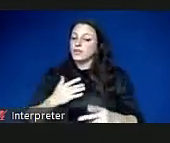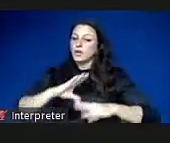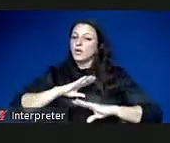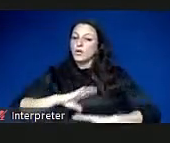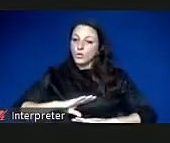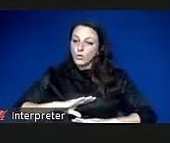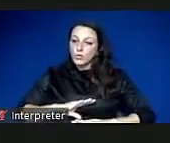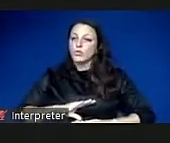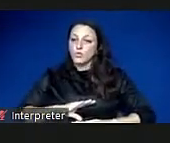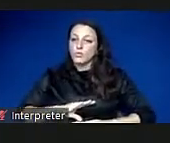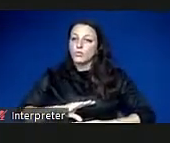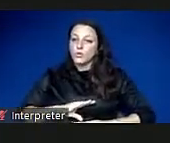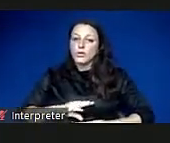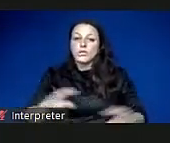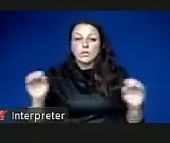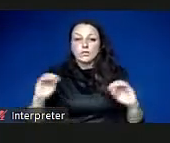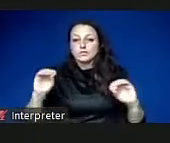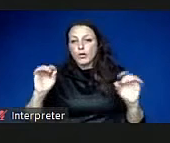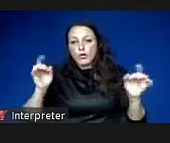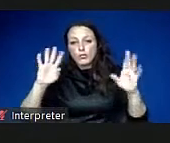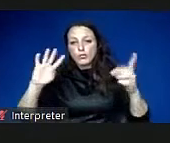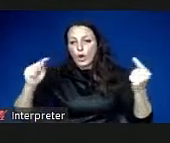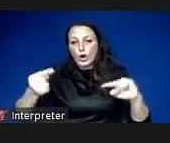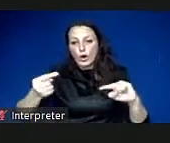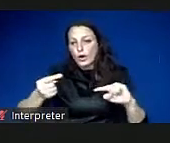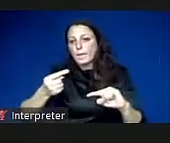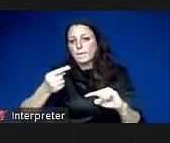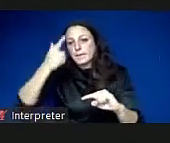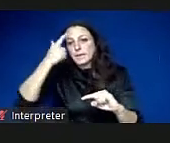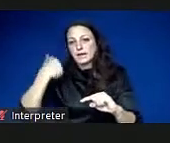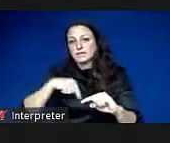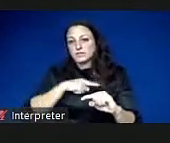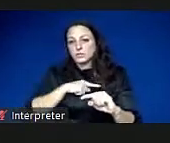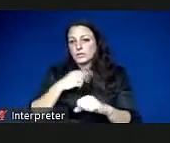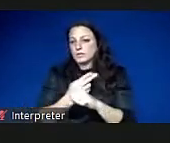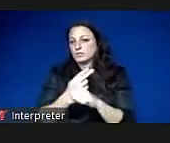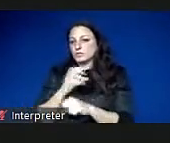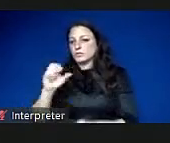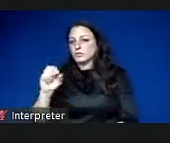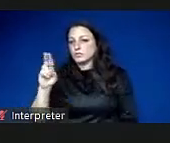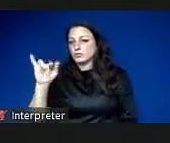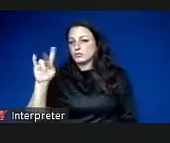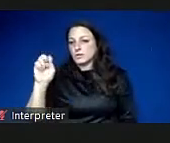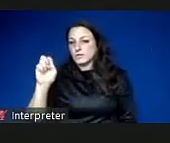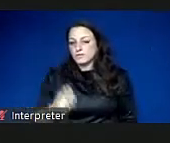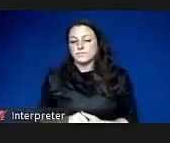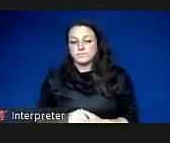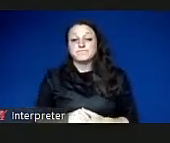see impact or harm from curative during that period of time. Next slide.